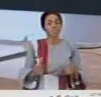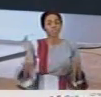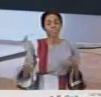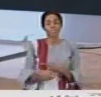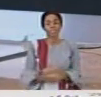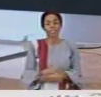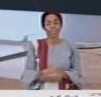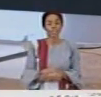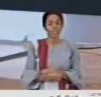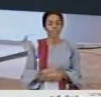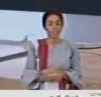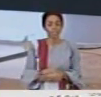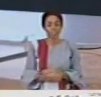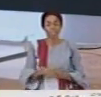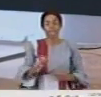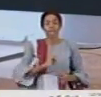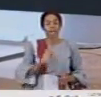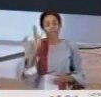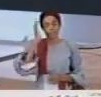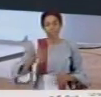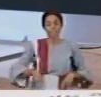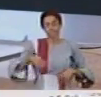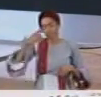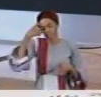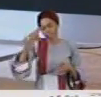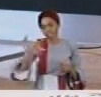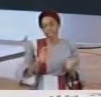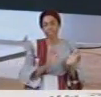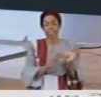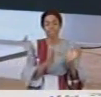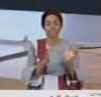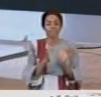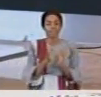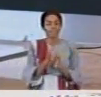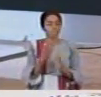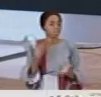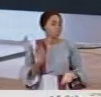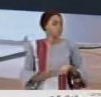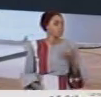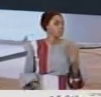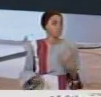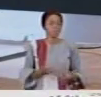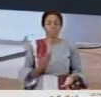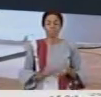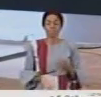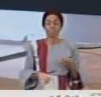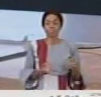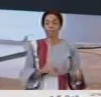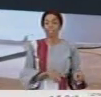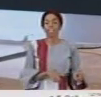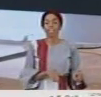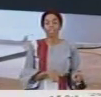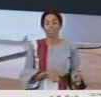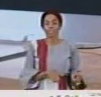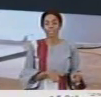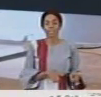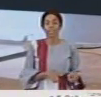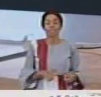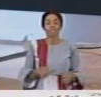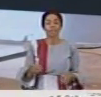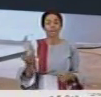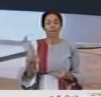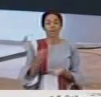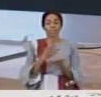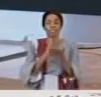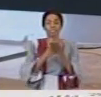Day after day, only for Jesus. Let's come what may,